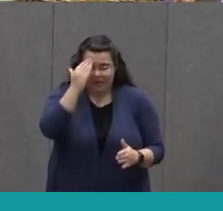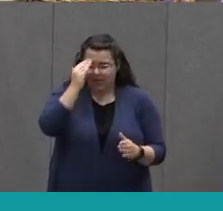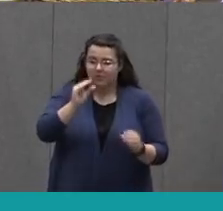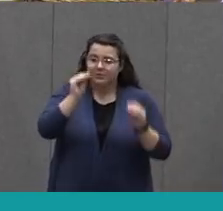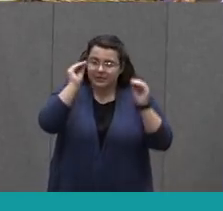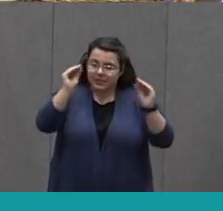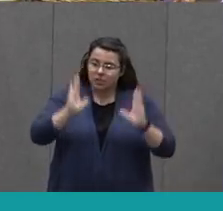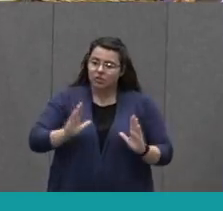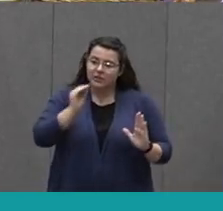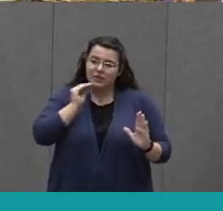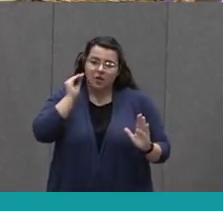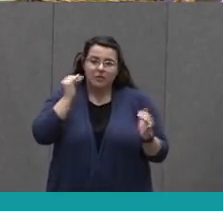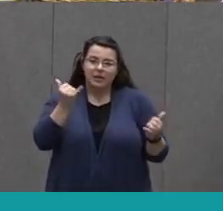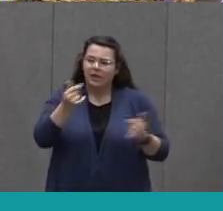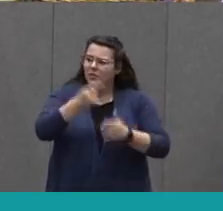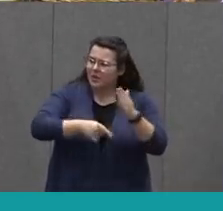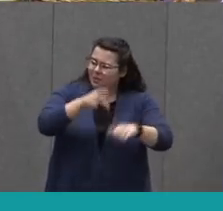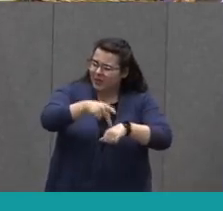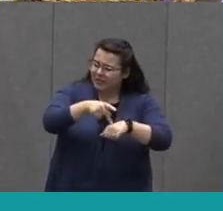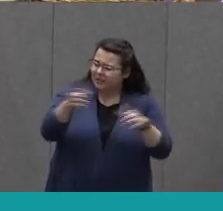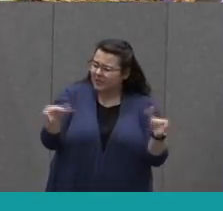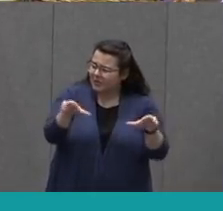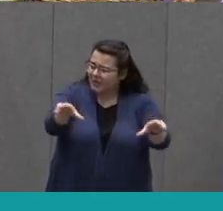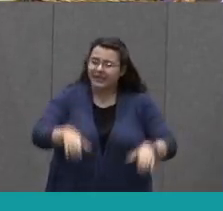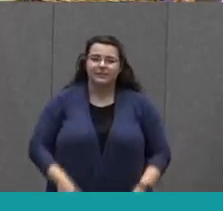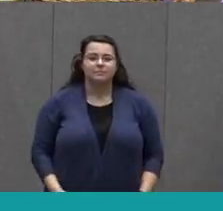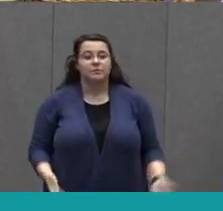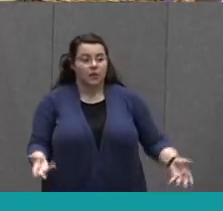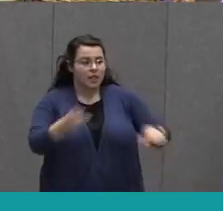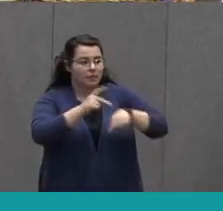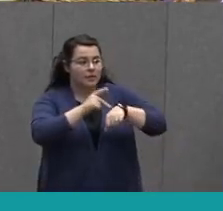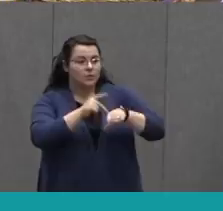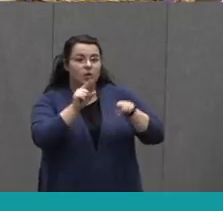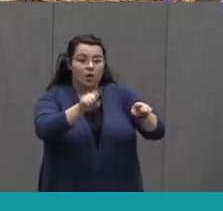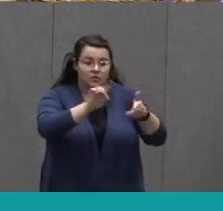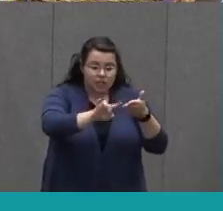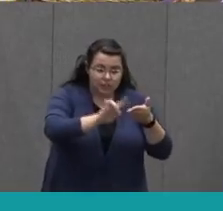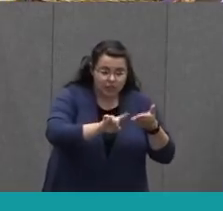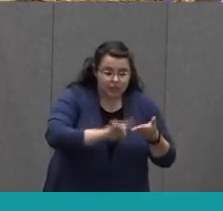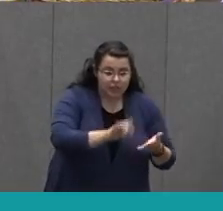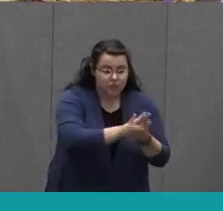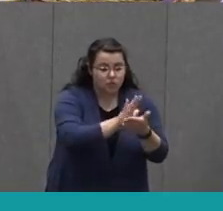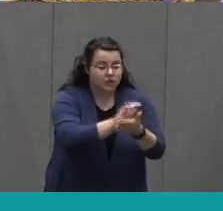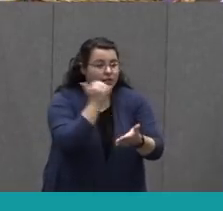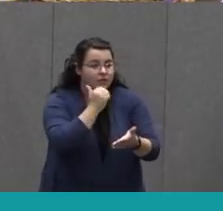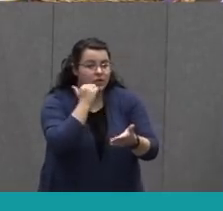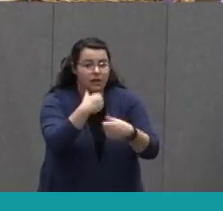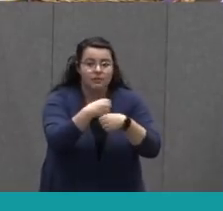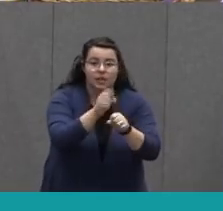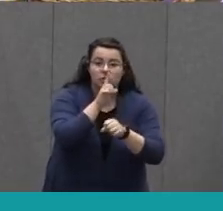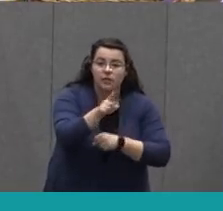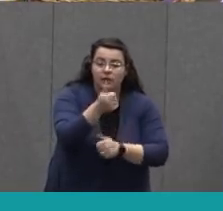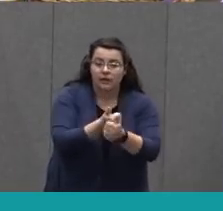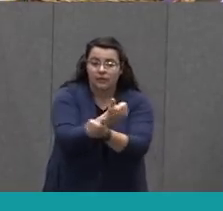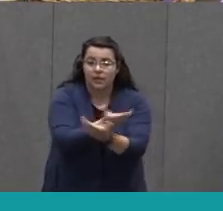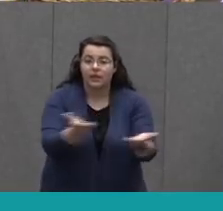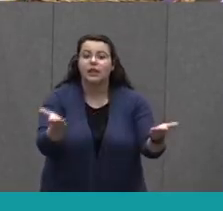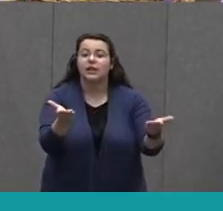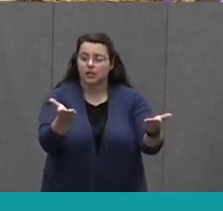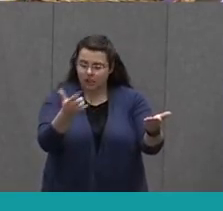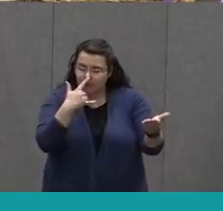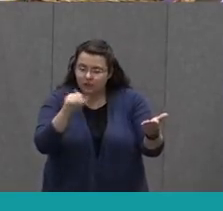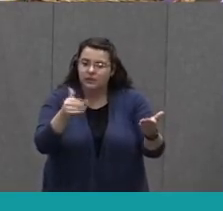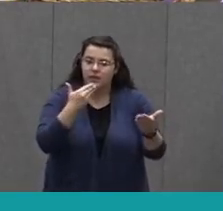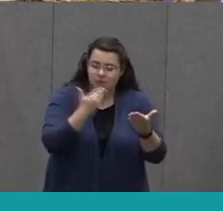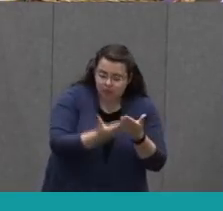What are the principals doing? So the principals go check on the schools every day, making sure that everything is